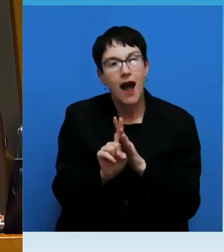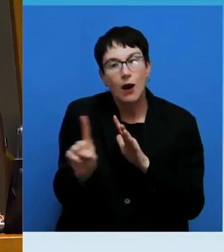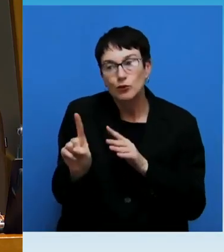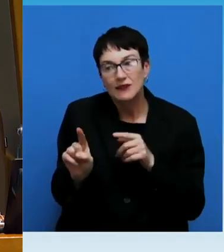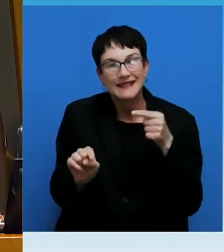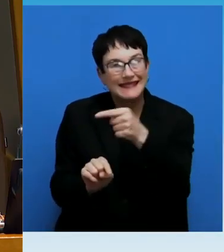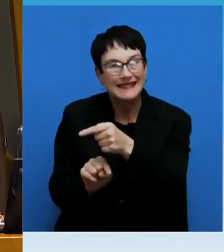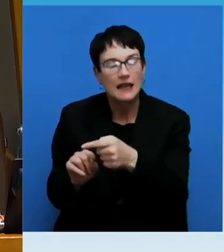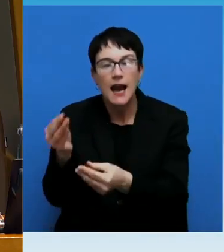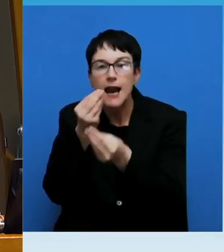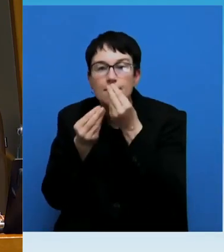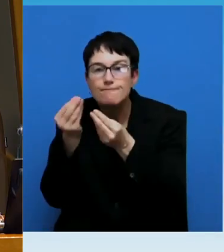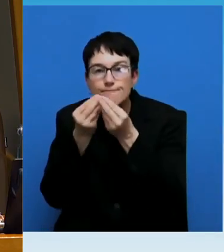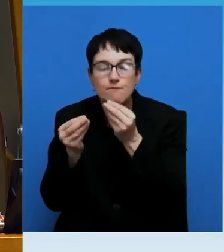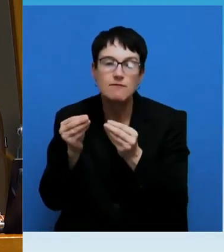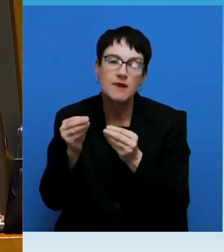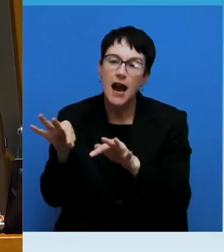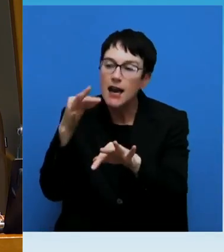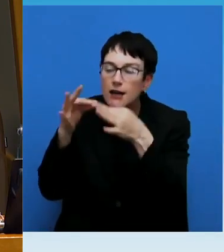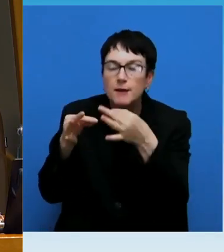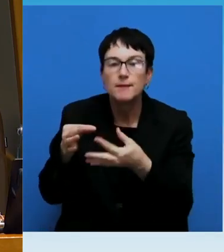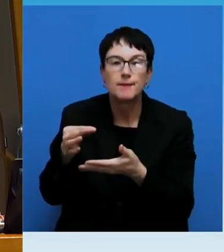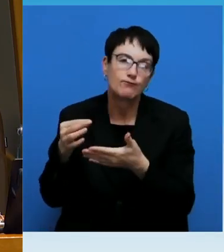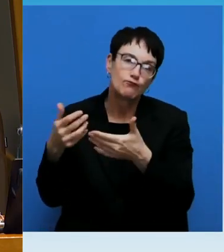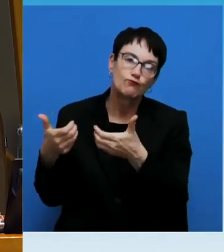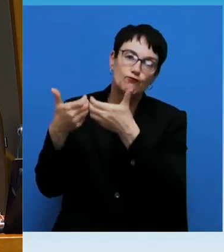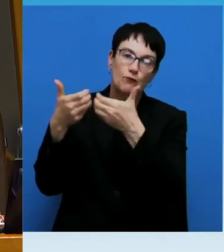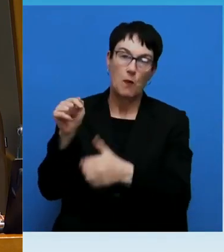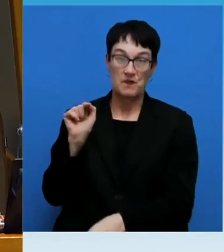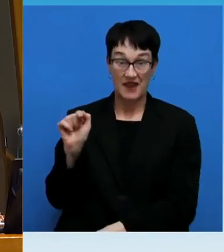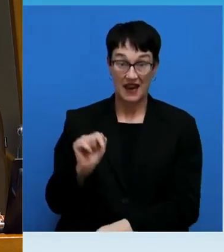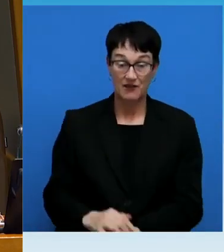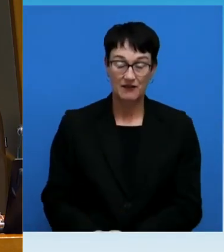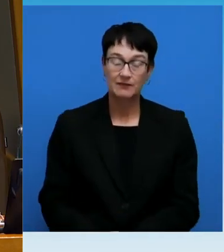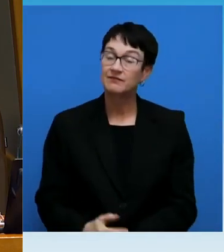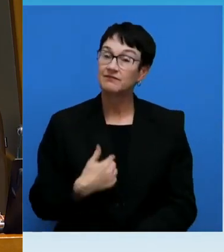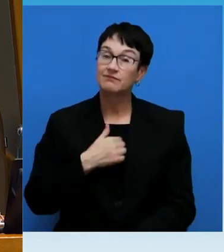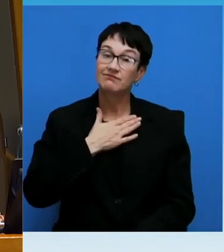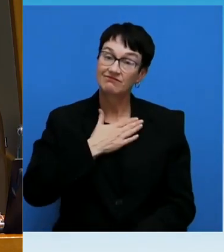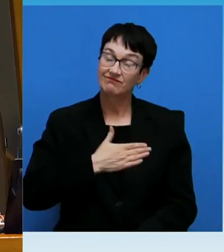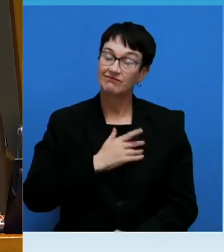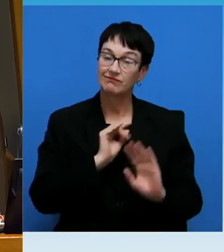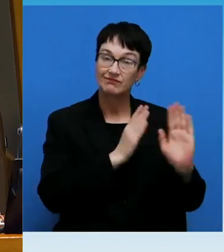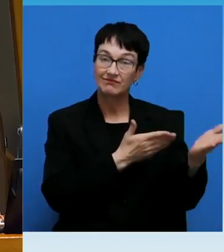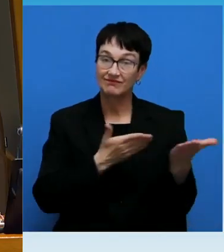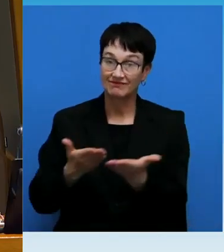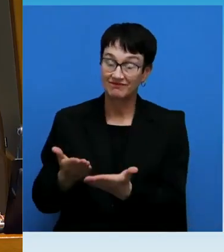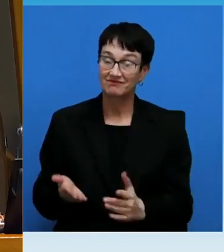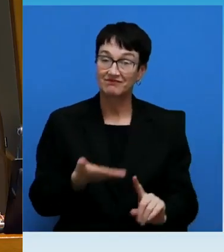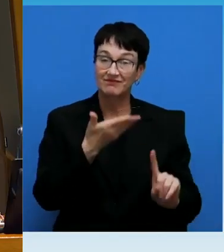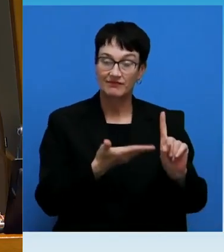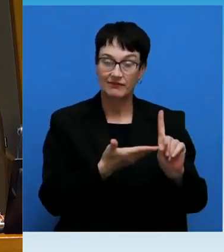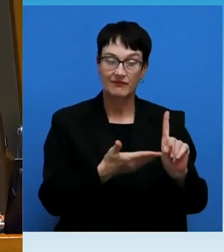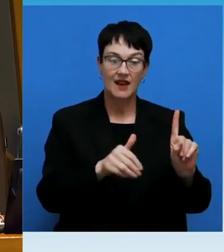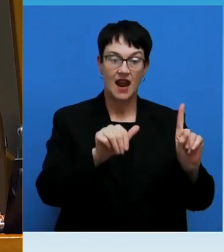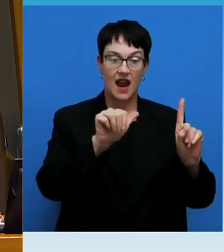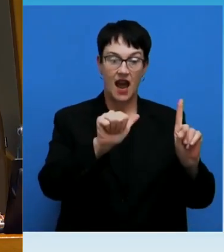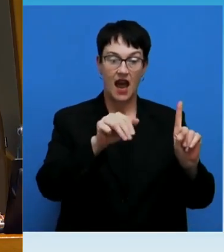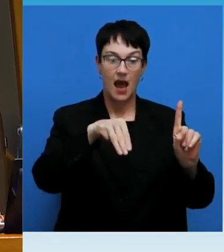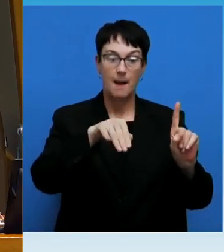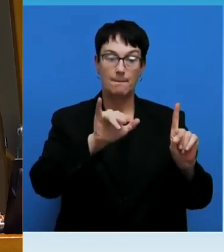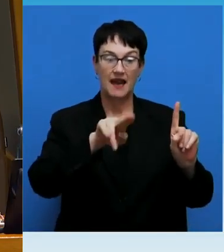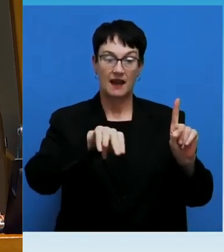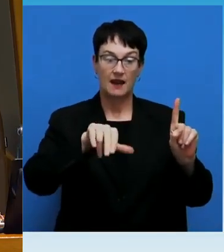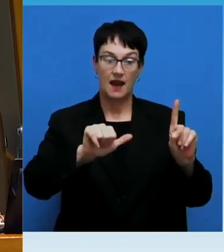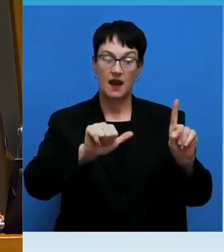the Deputy Secretary General of the United Nations, Ms. Amina Mohammed, to deliver opening remarks.